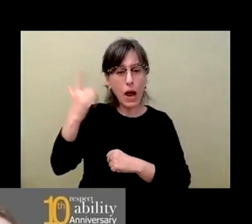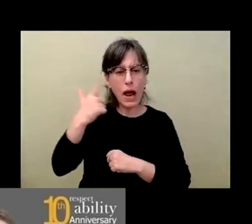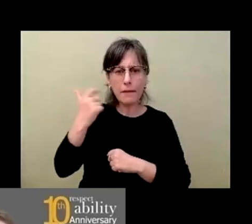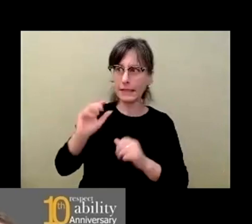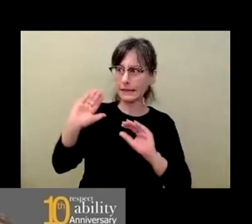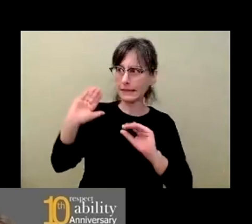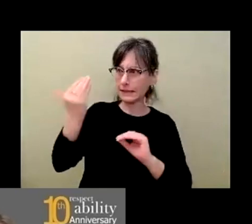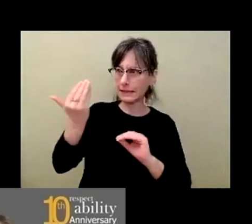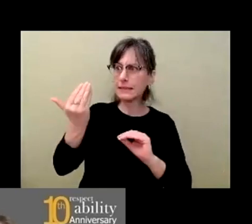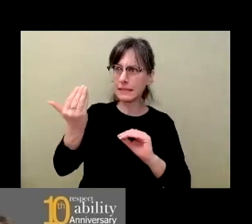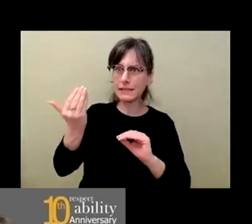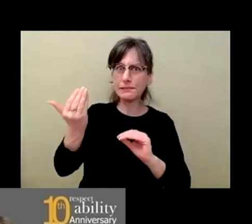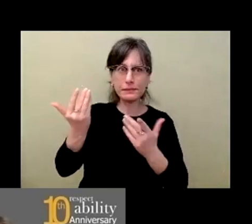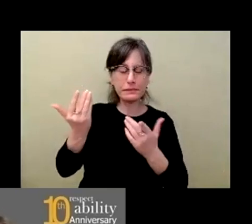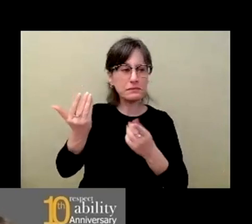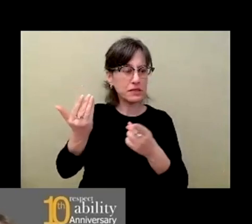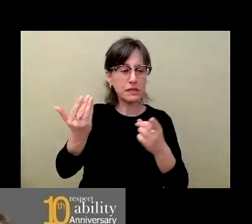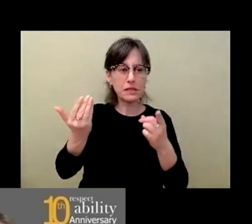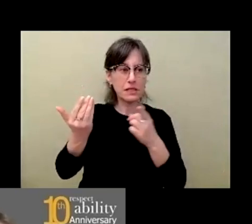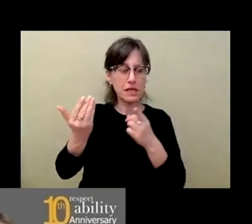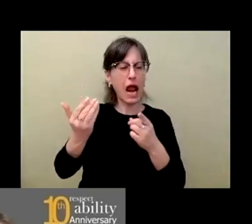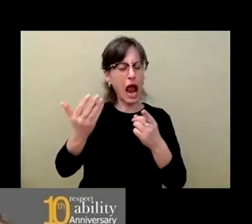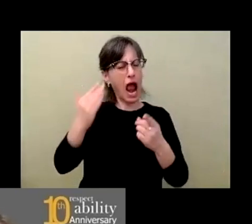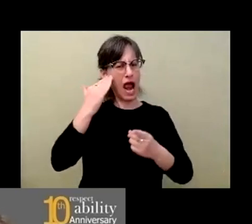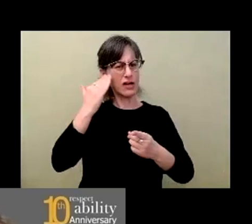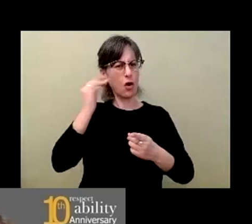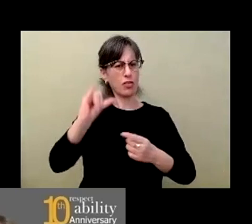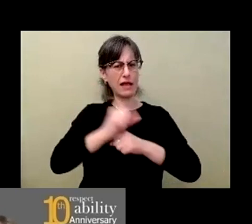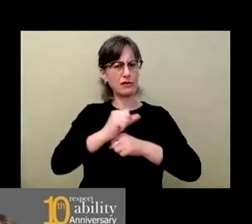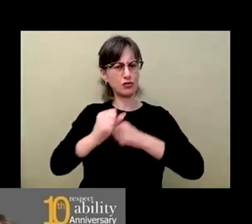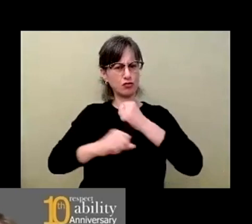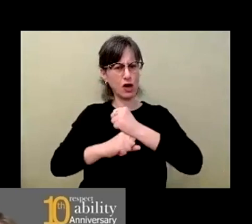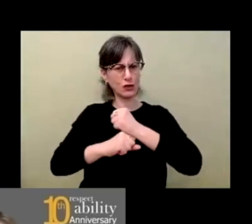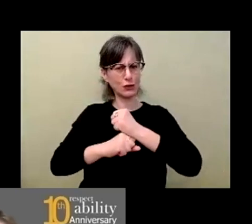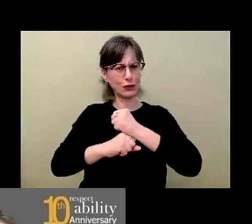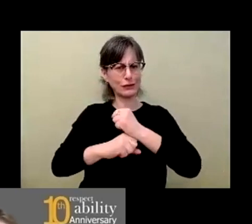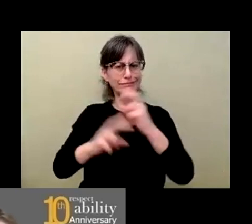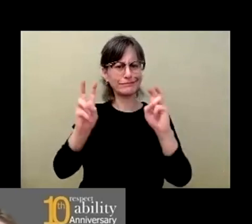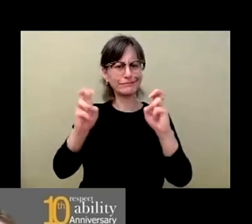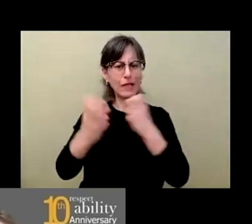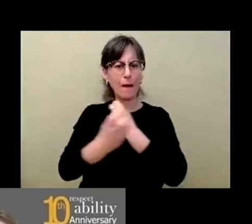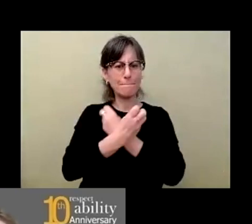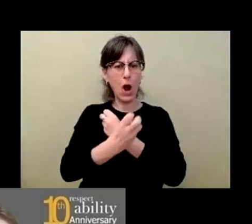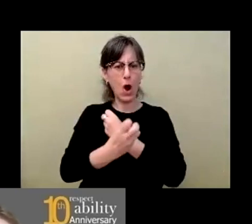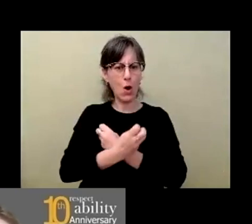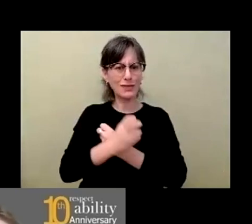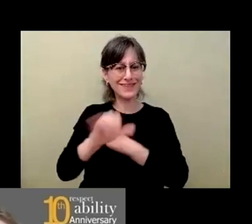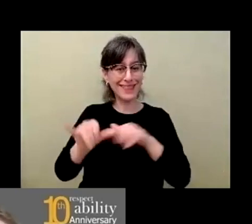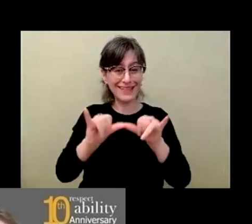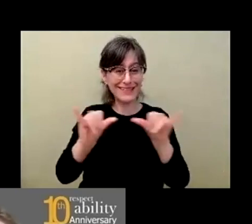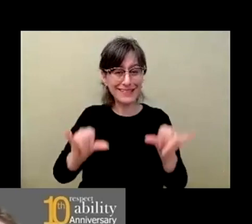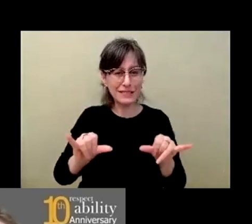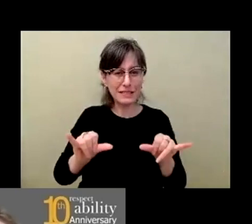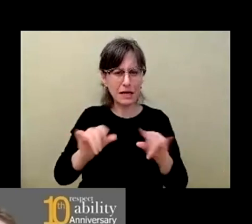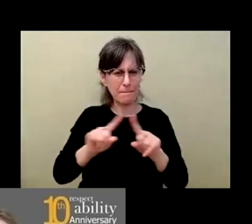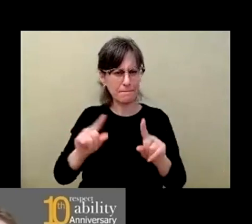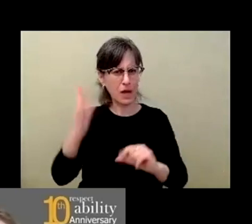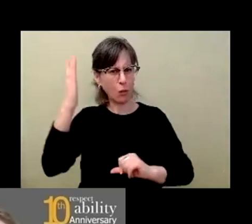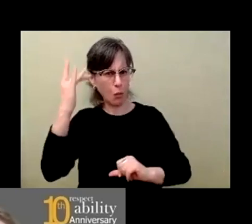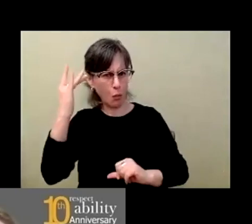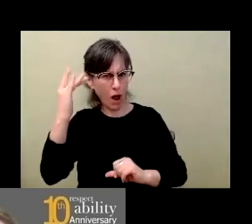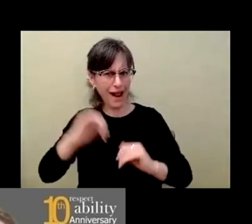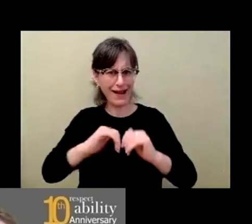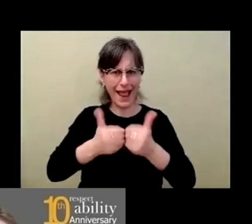me that though I knew the structure and the bones of how the system worked, I didn't understand why it worked and how it